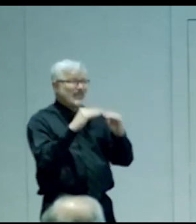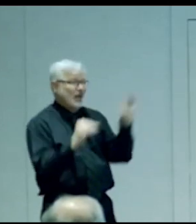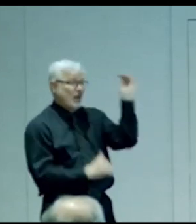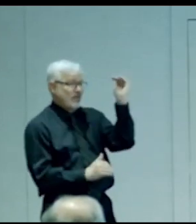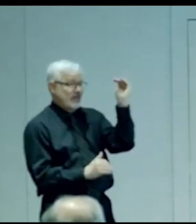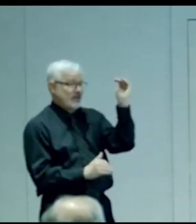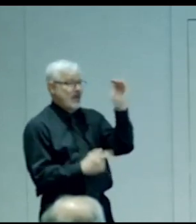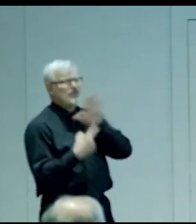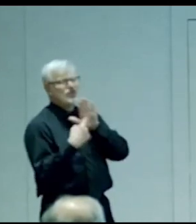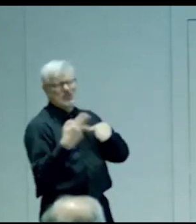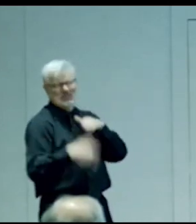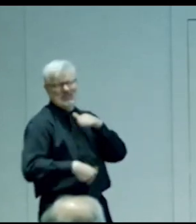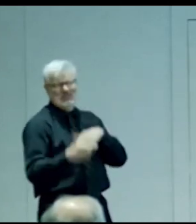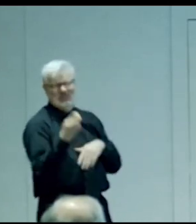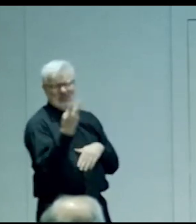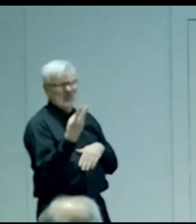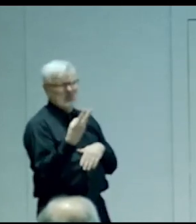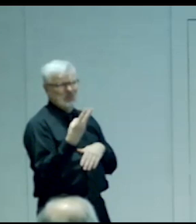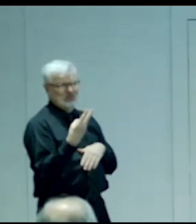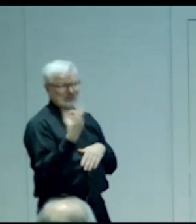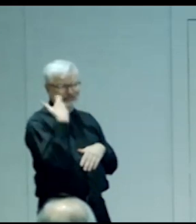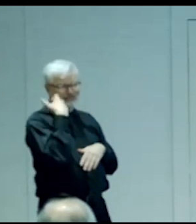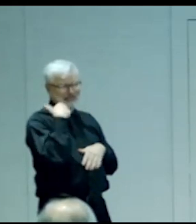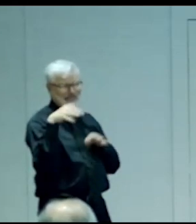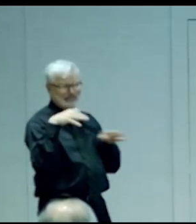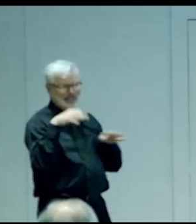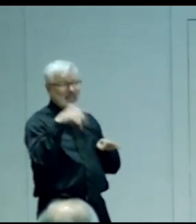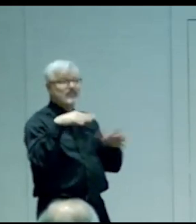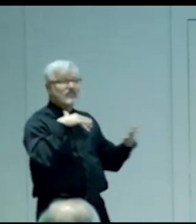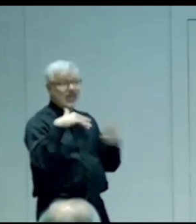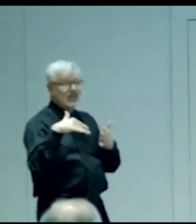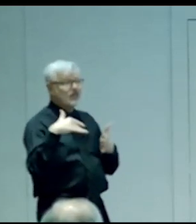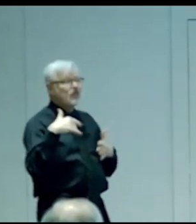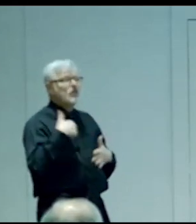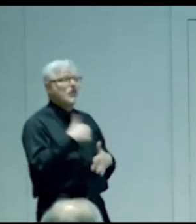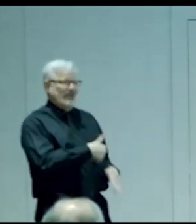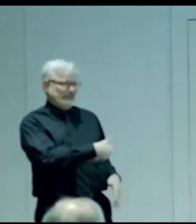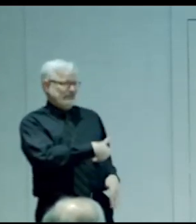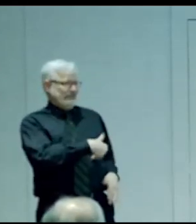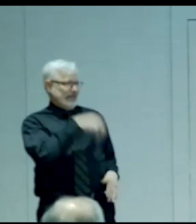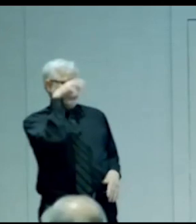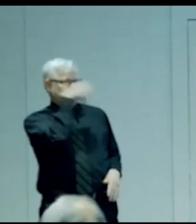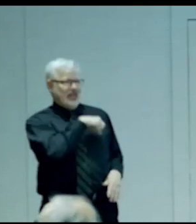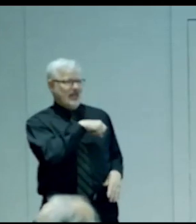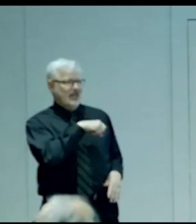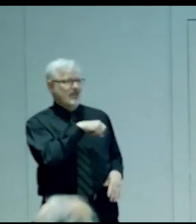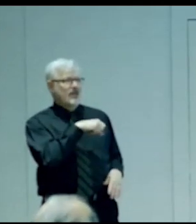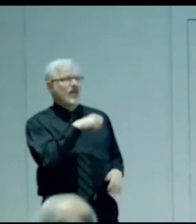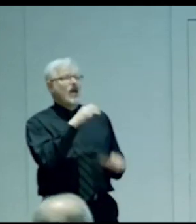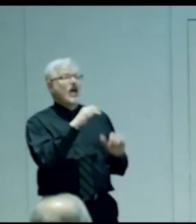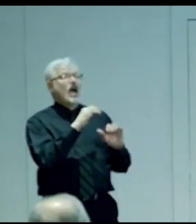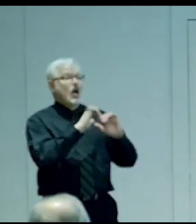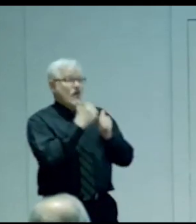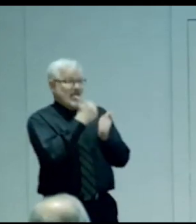the result, just a few from that study where we did this and estimated those components with causal